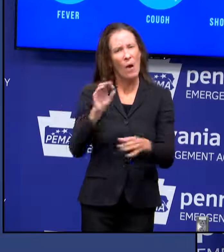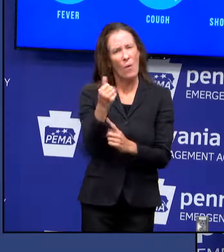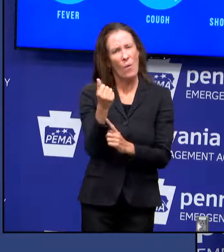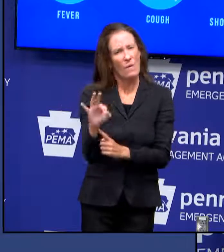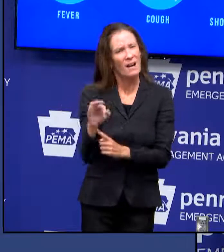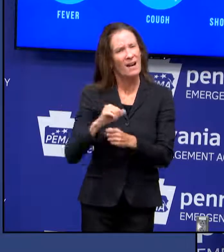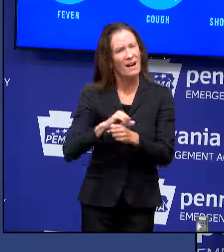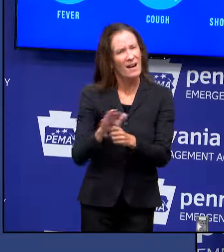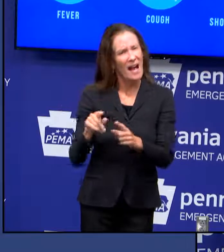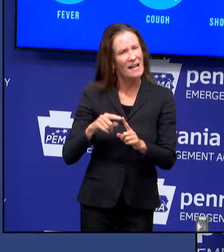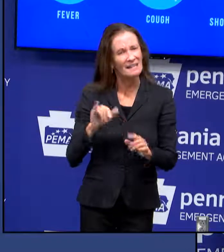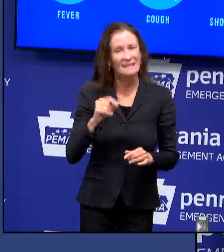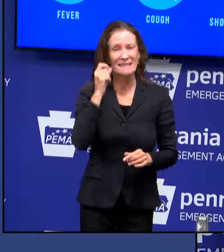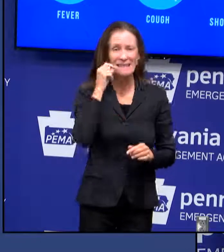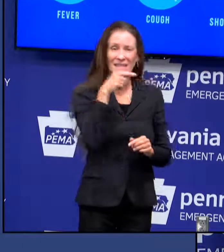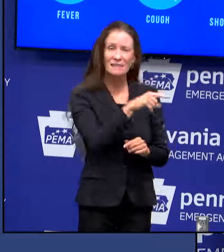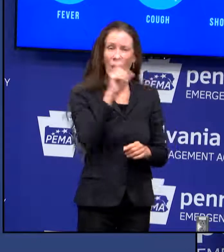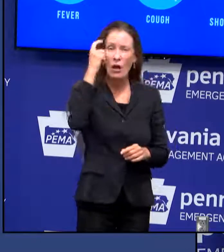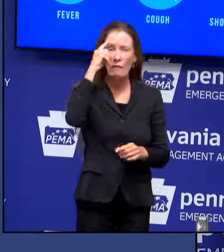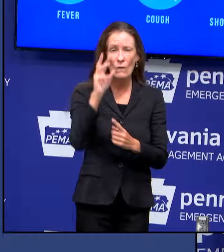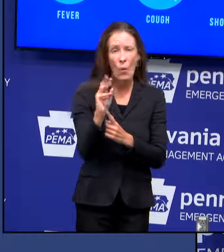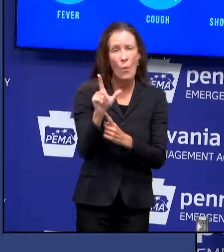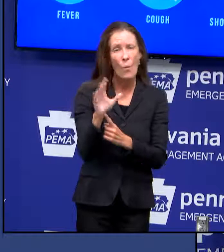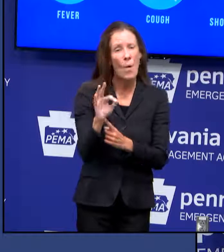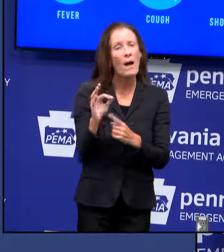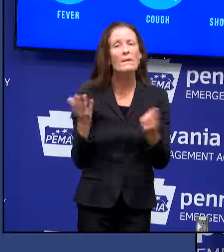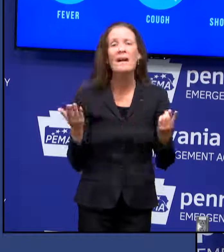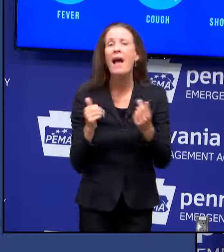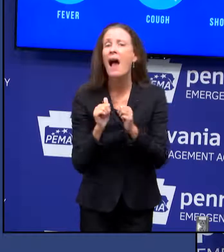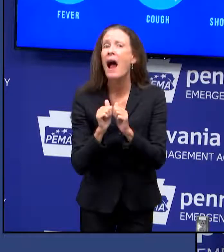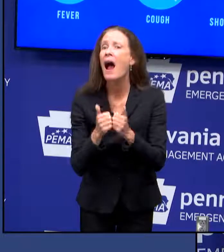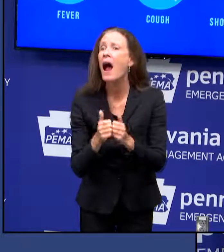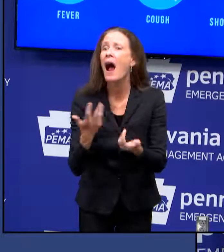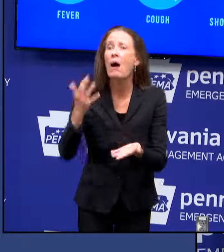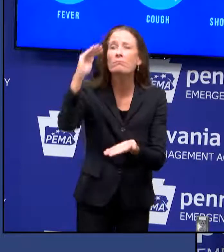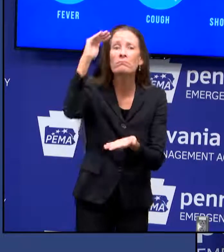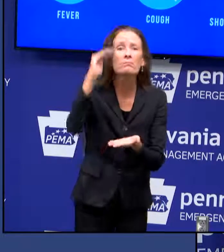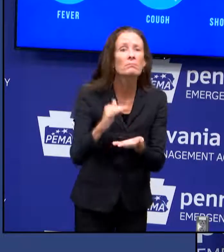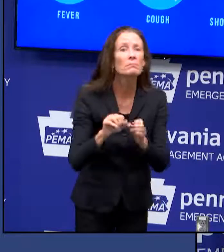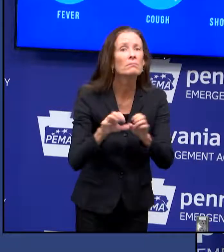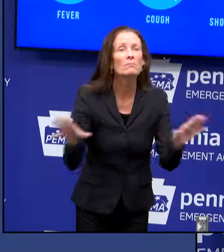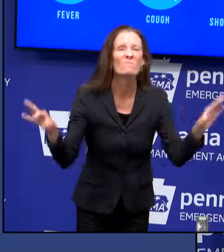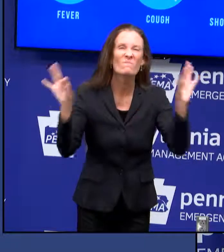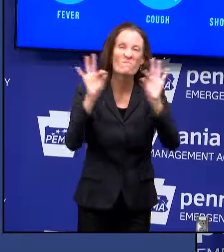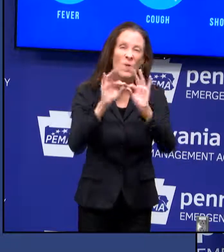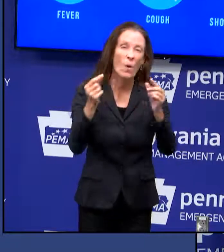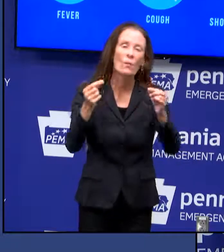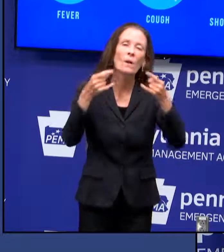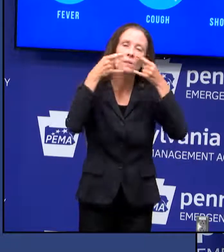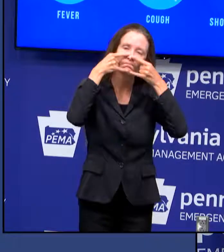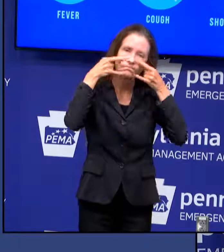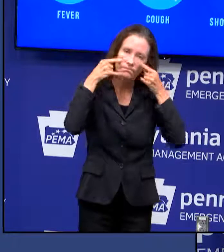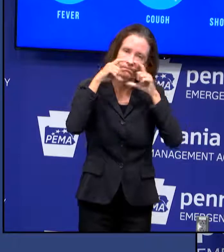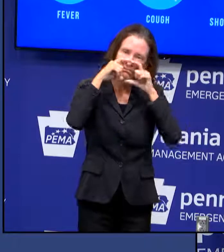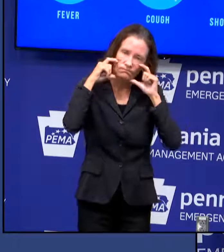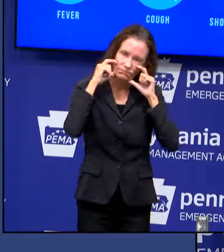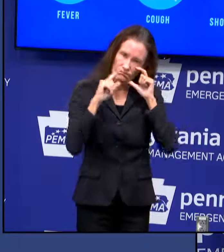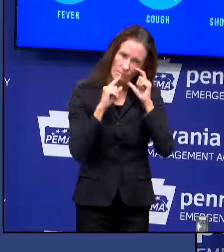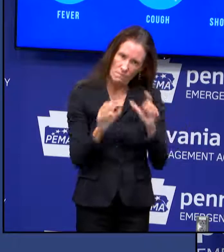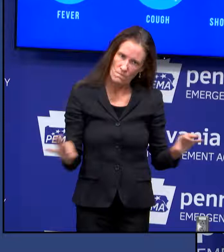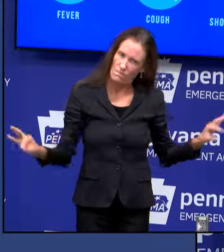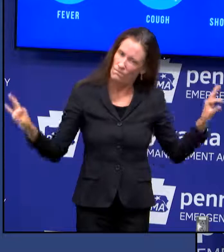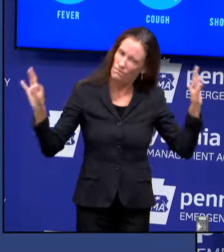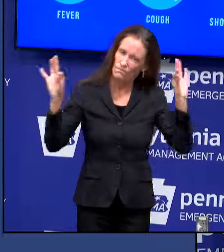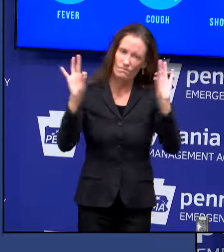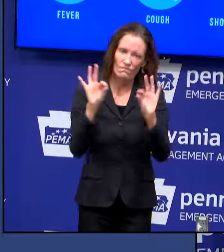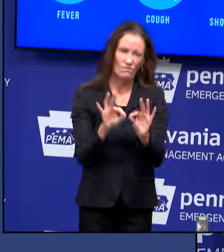also work to stop the spread of COVID-19 when you wear a mask. And you stop the spread when you use